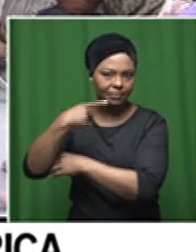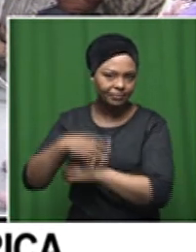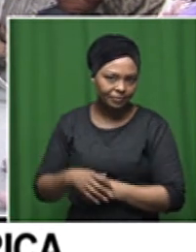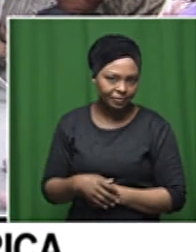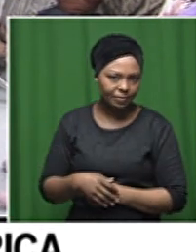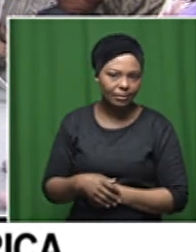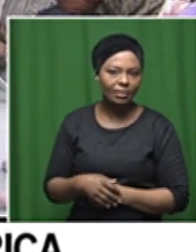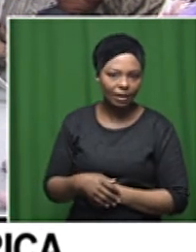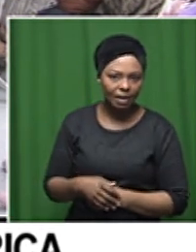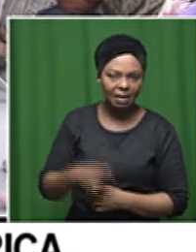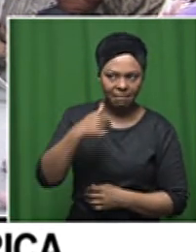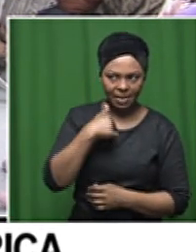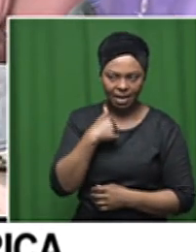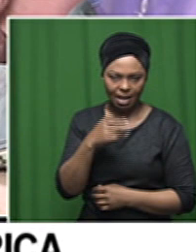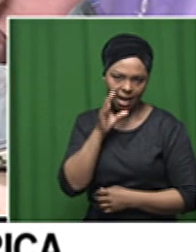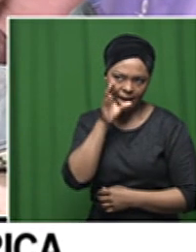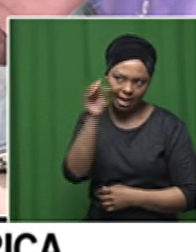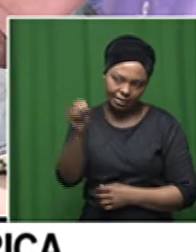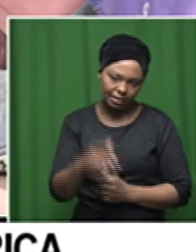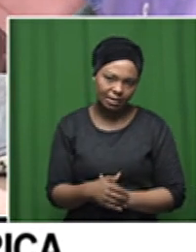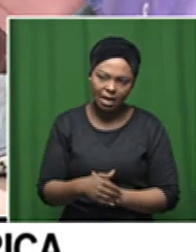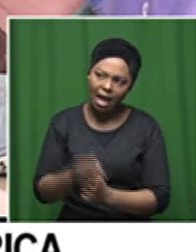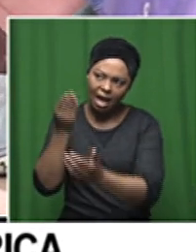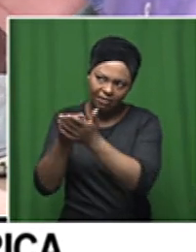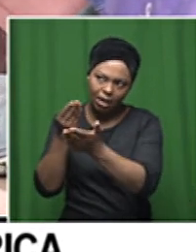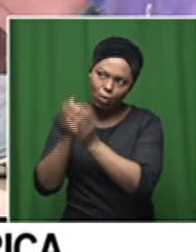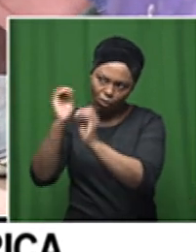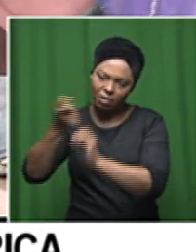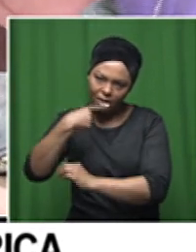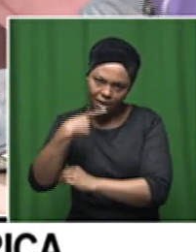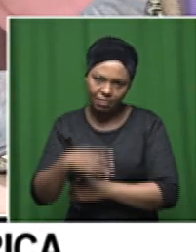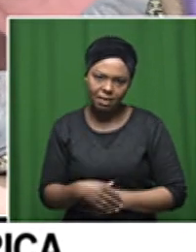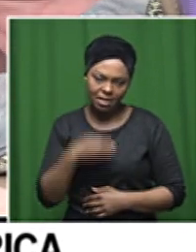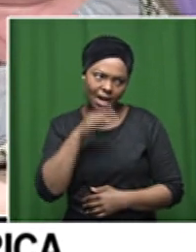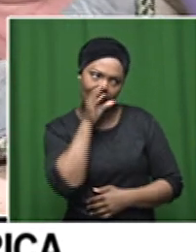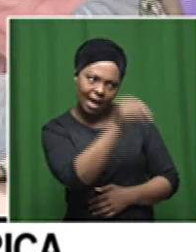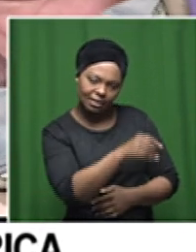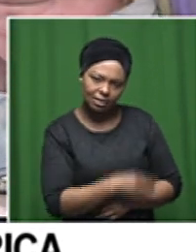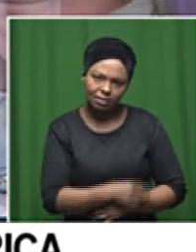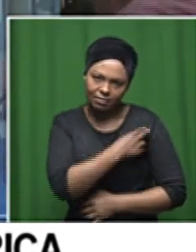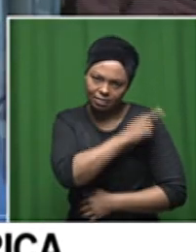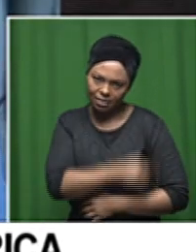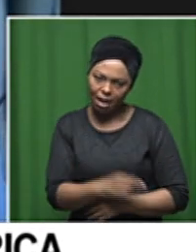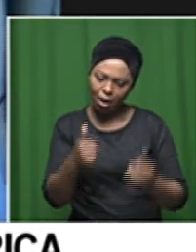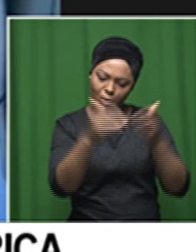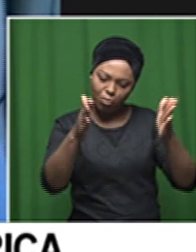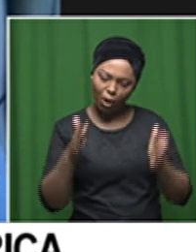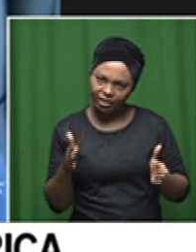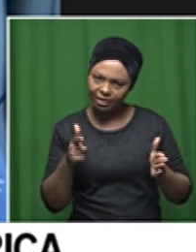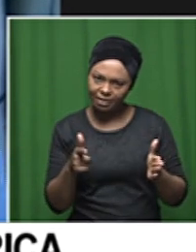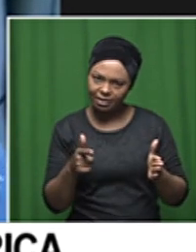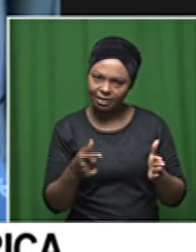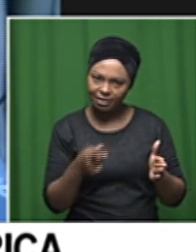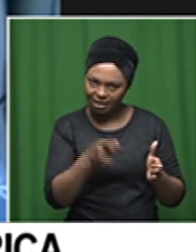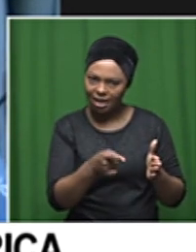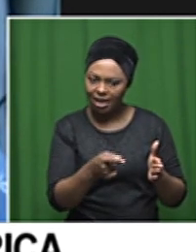medical store. The next question I asked them, I saw a packed boxes of medicines packed there.